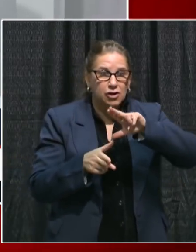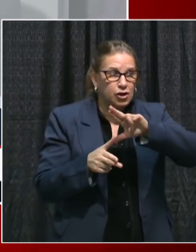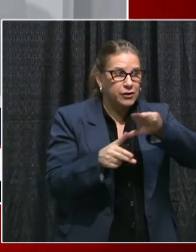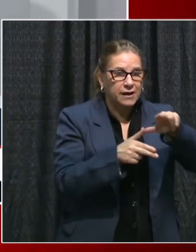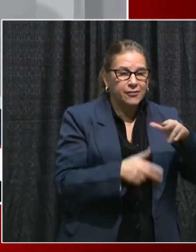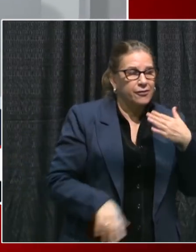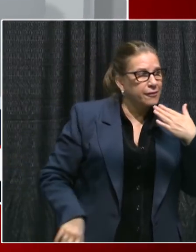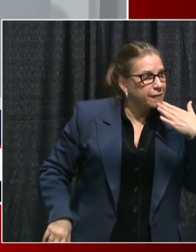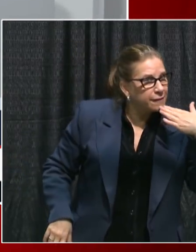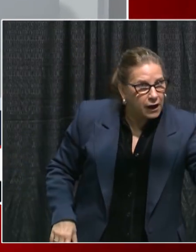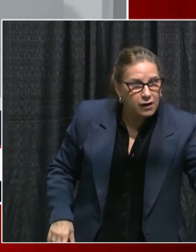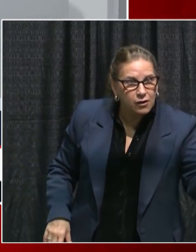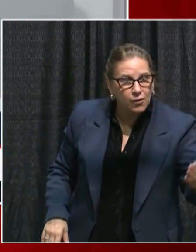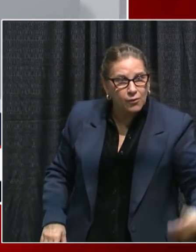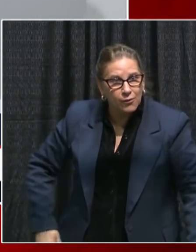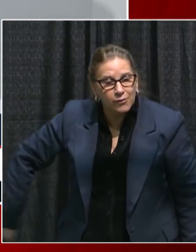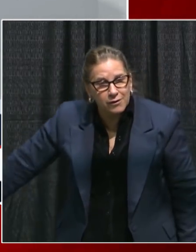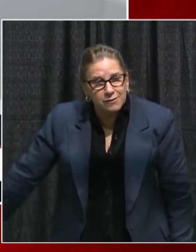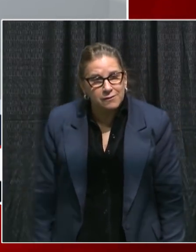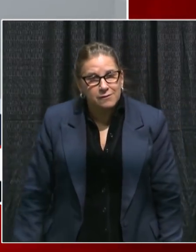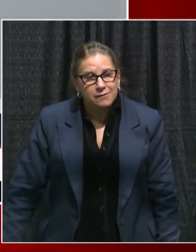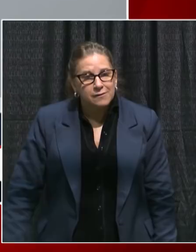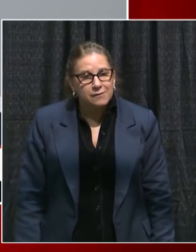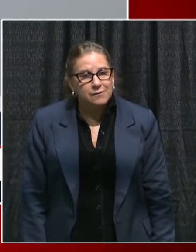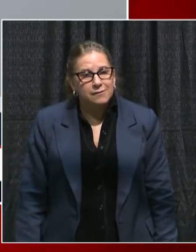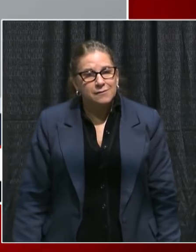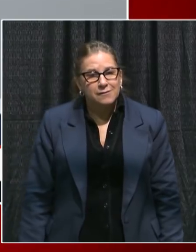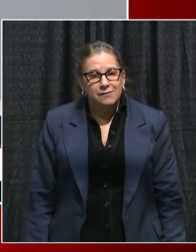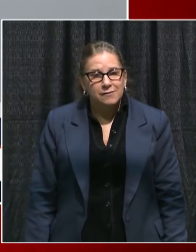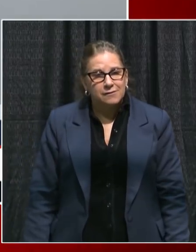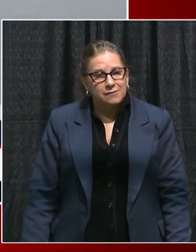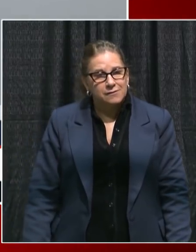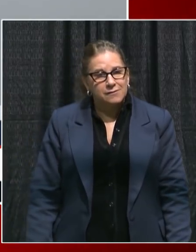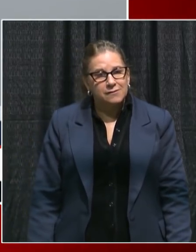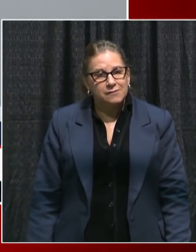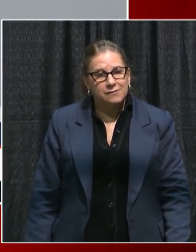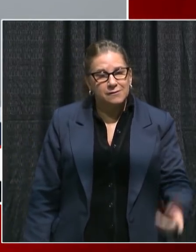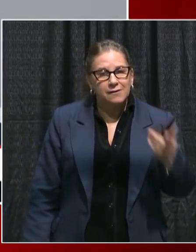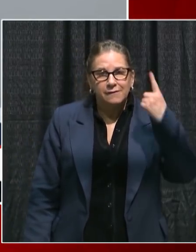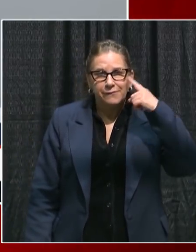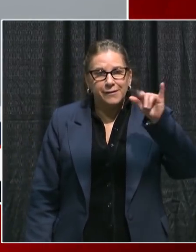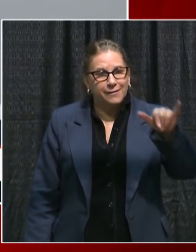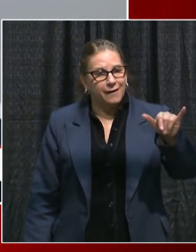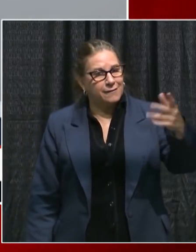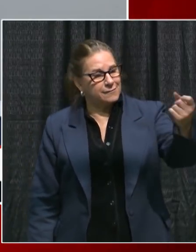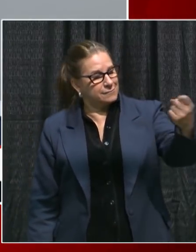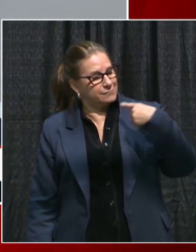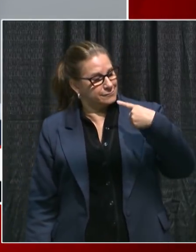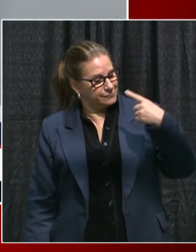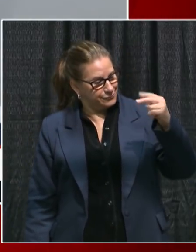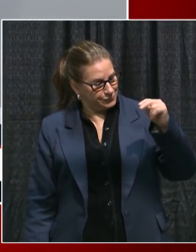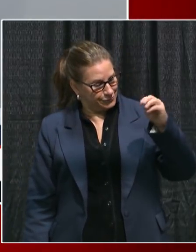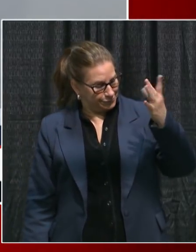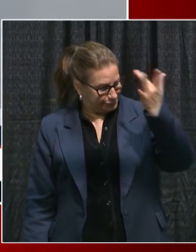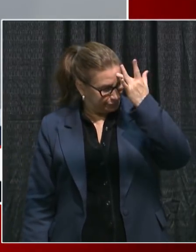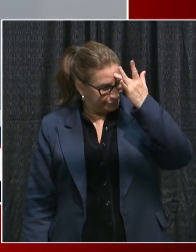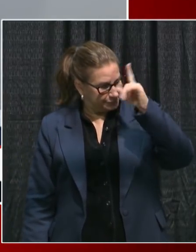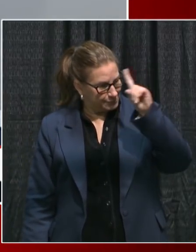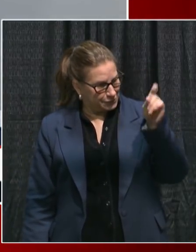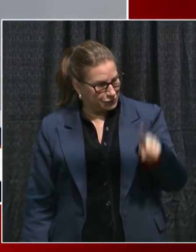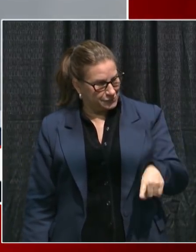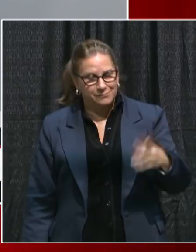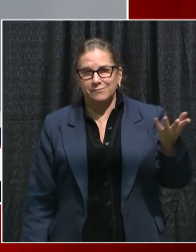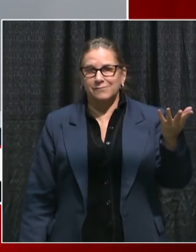Thank you for the question. We at the Homeland Security and Emergency Management Agency have begun our hurricane planning.